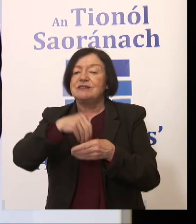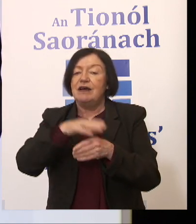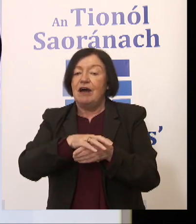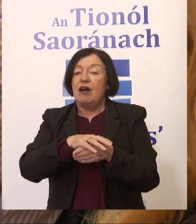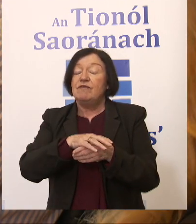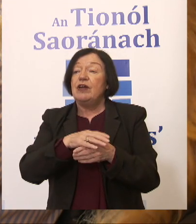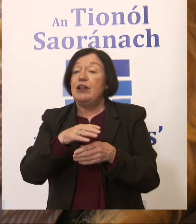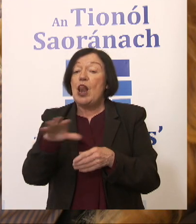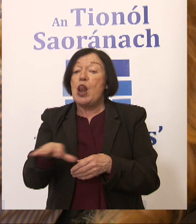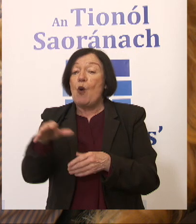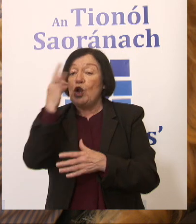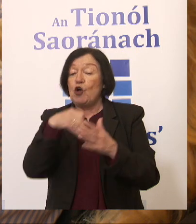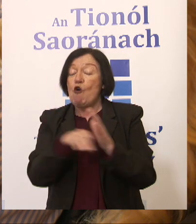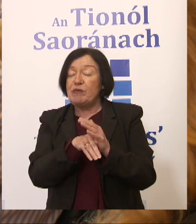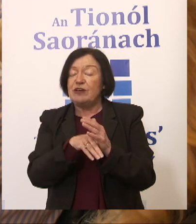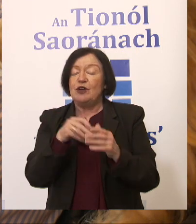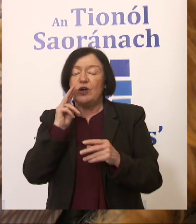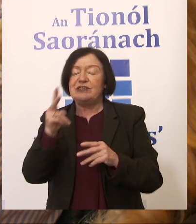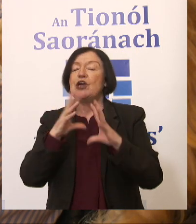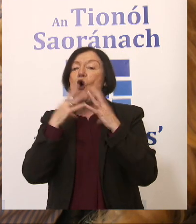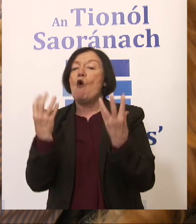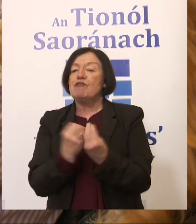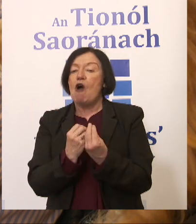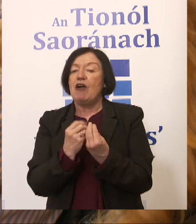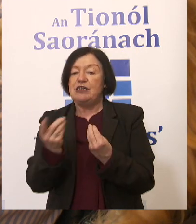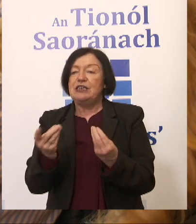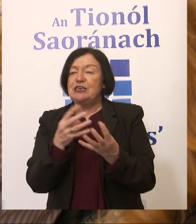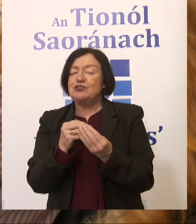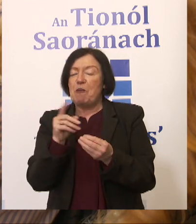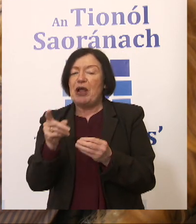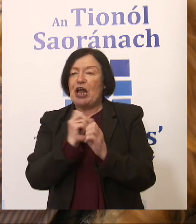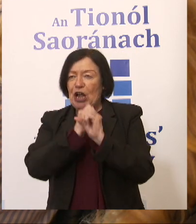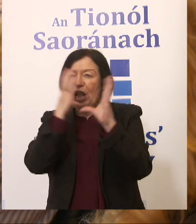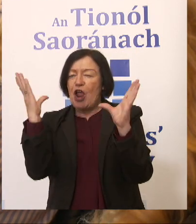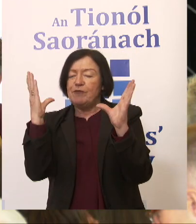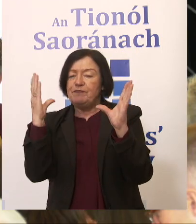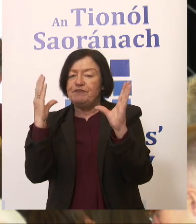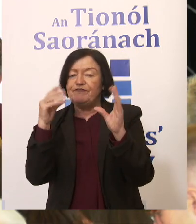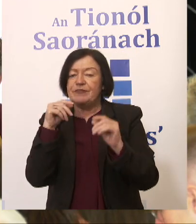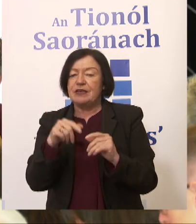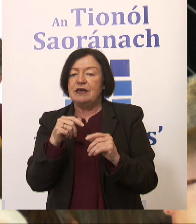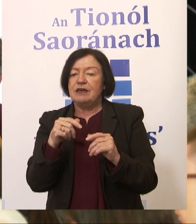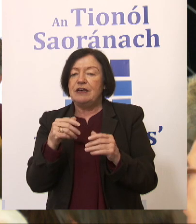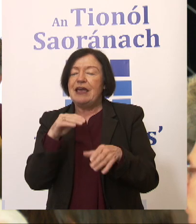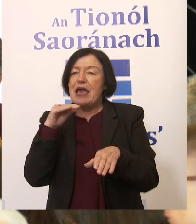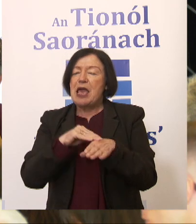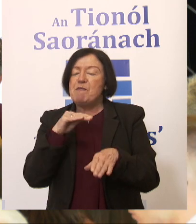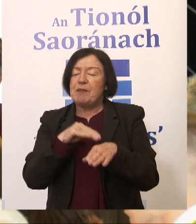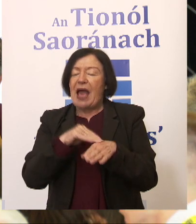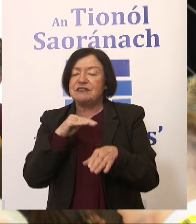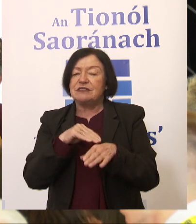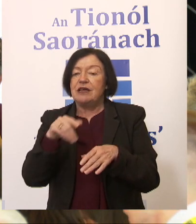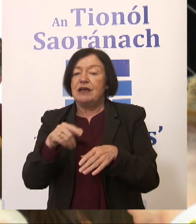local government, when we take it as a whole, and that's something, an obvious point, but it strongly impacts